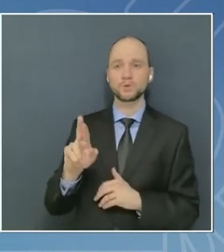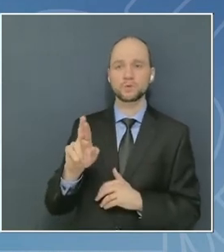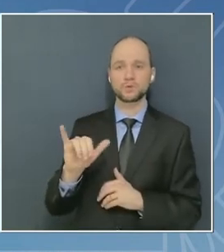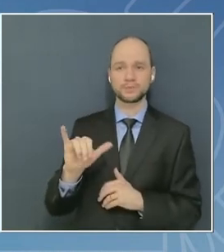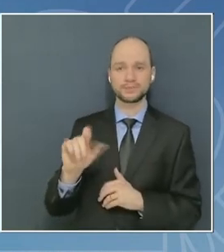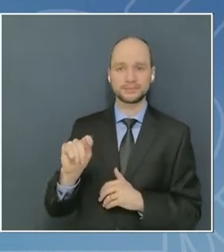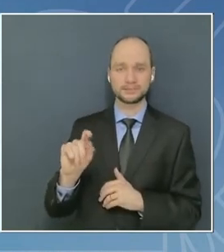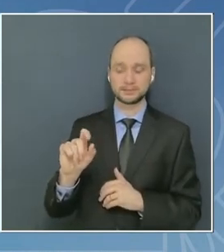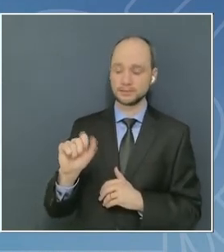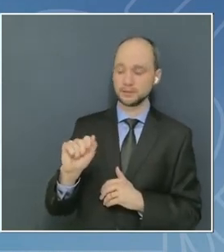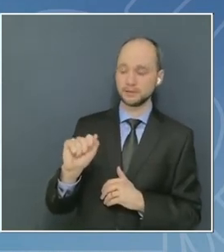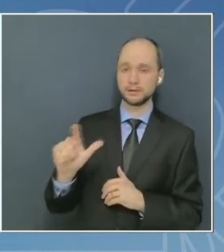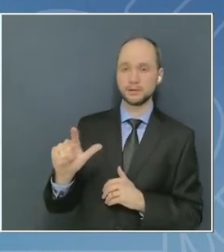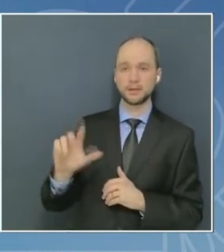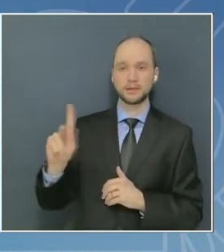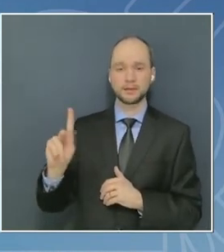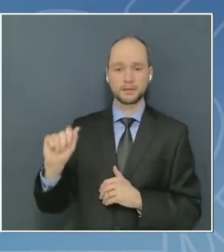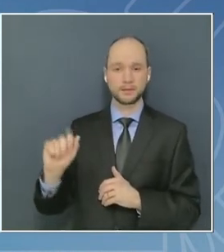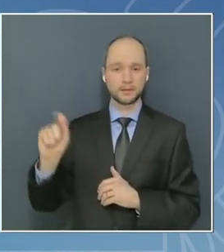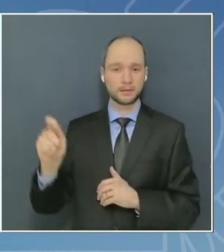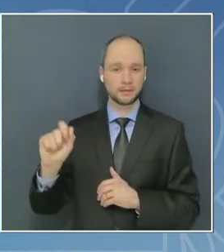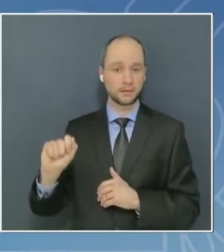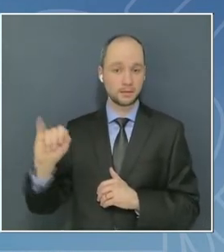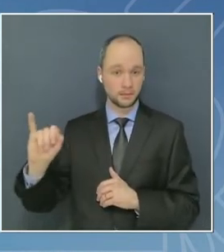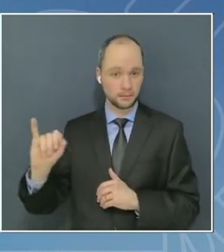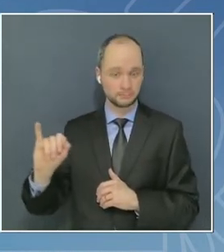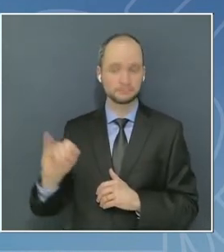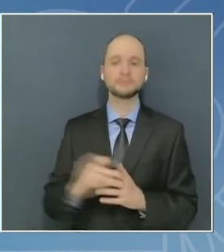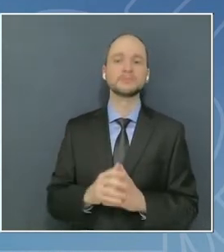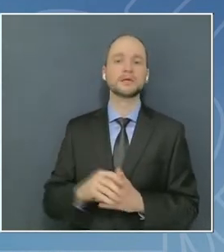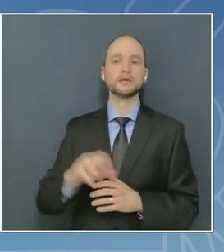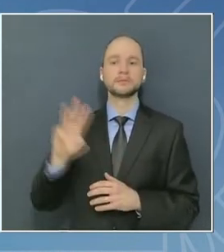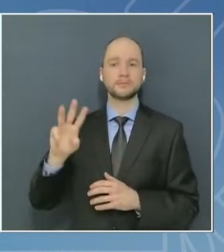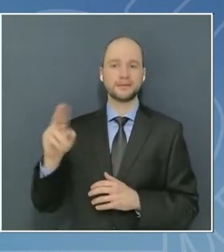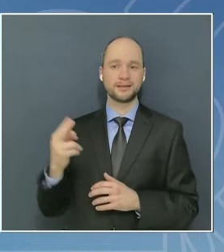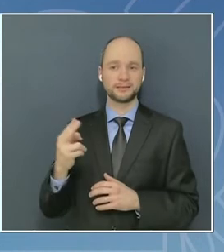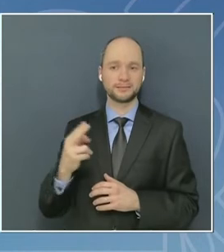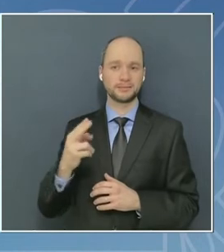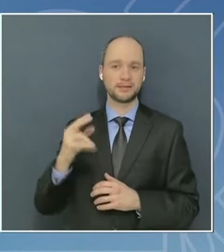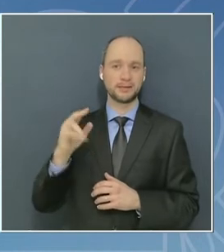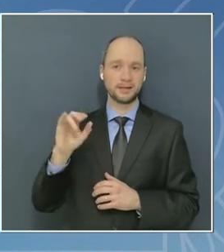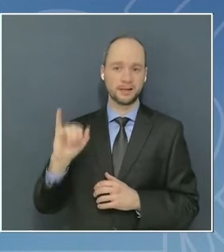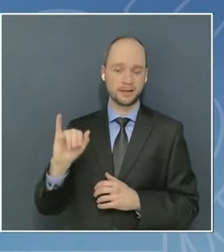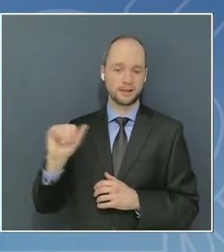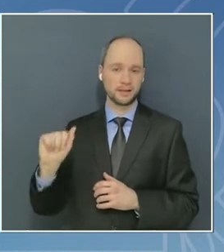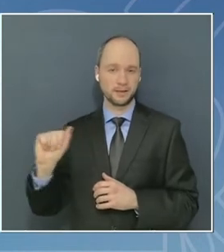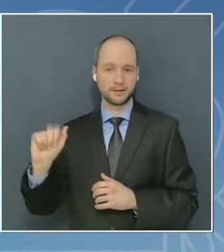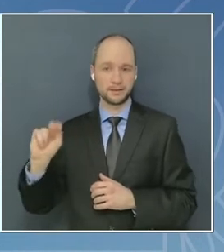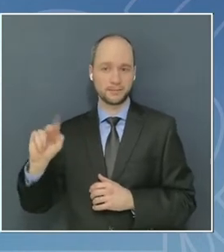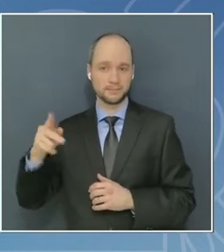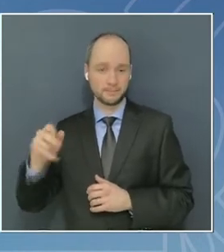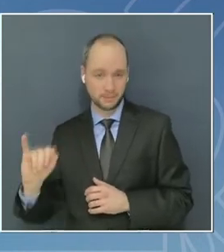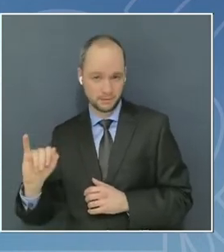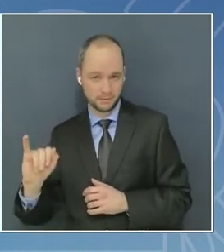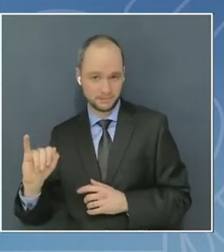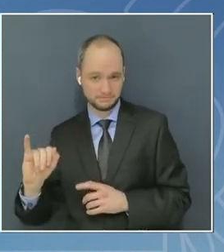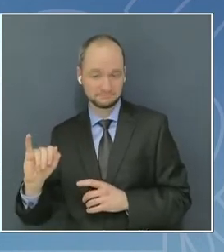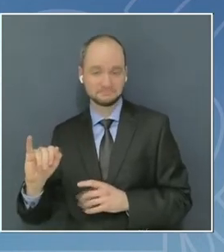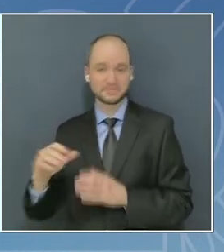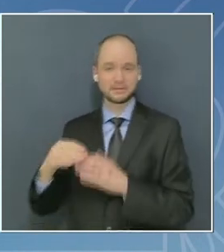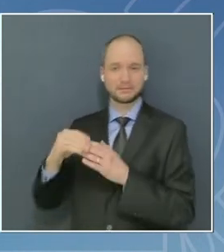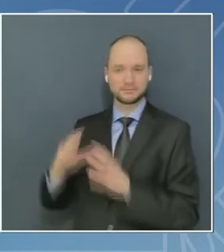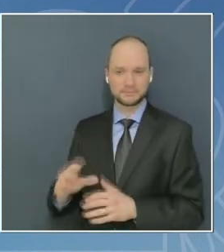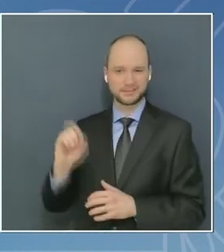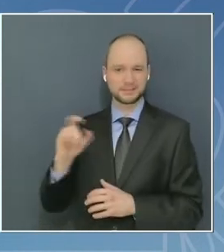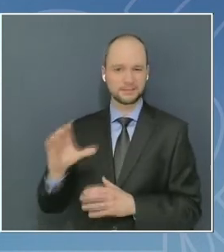of the White House Initiative for Asian Americans, Native Hawaiians, and Pacific Islanders, or YANP. She is responsible for advising